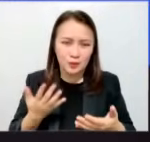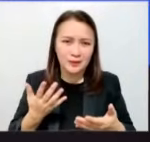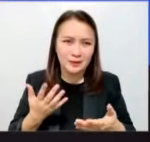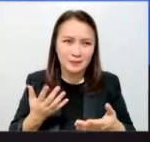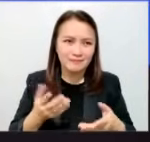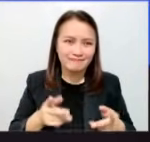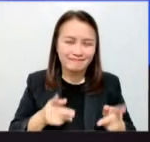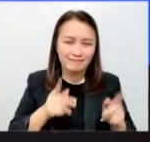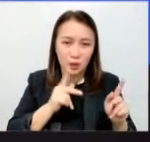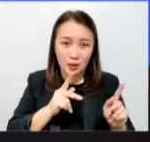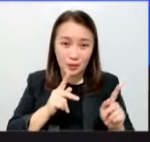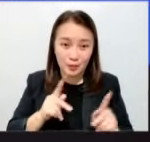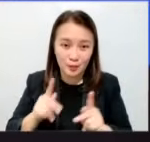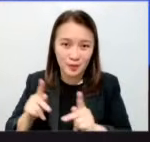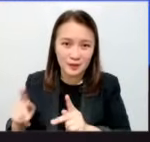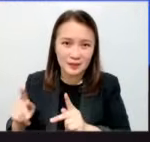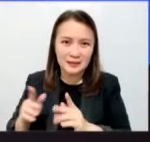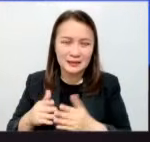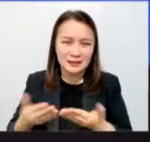preparation time we have,